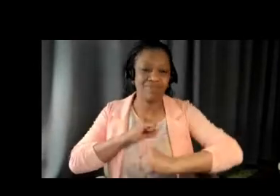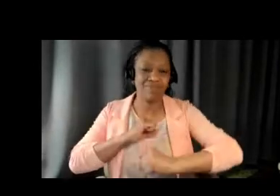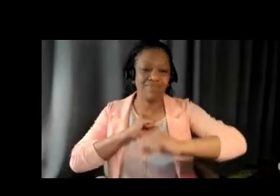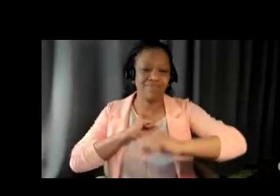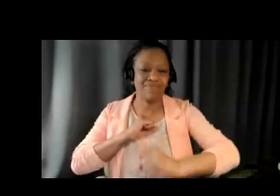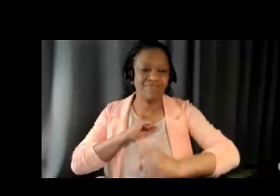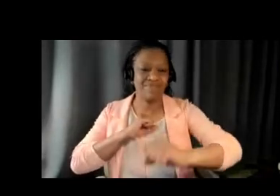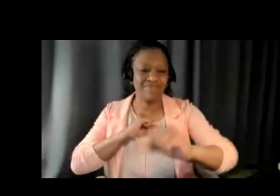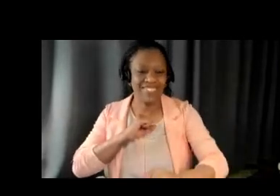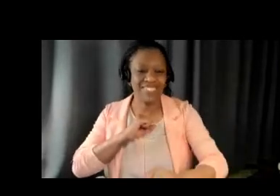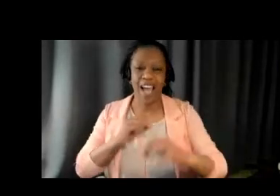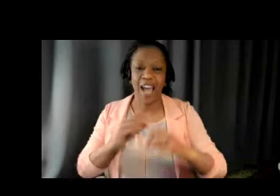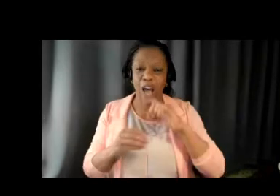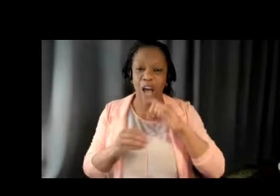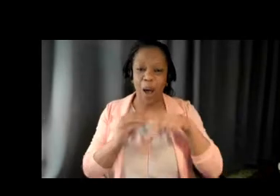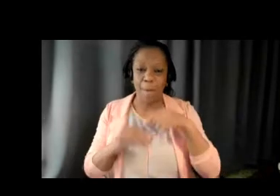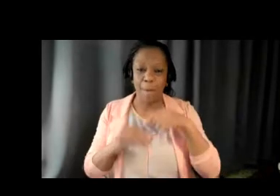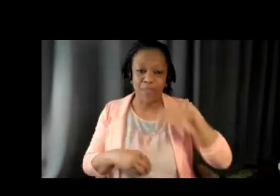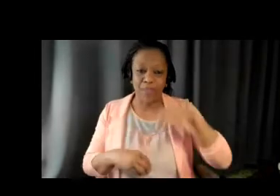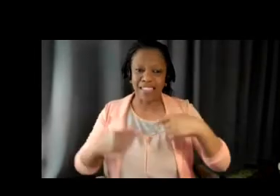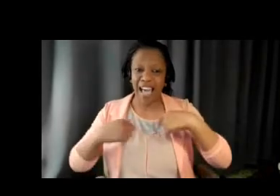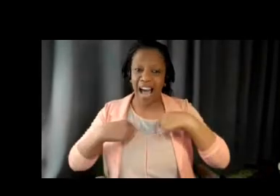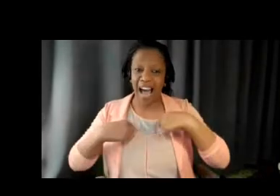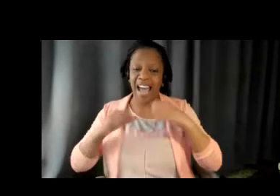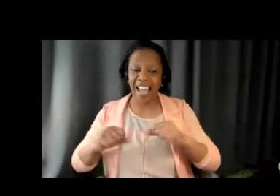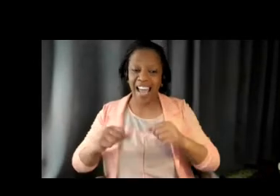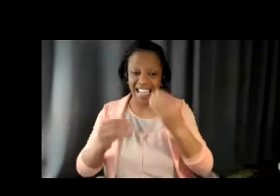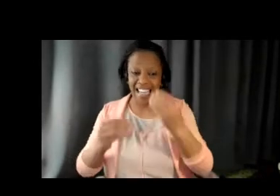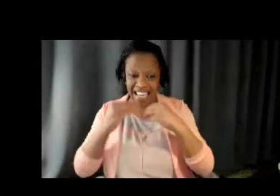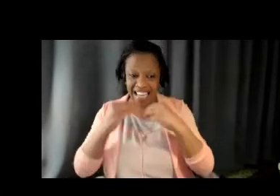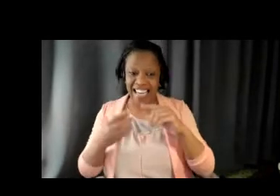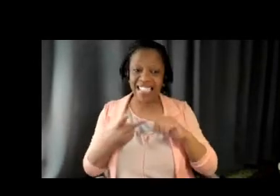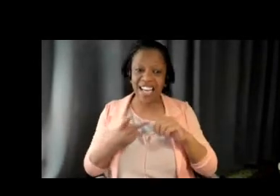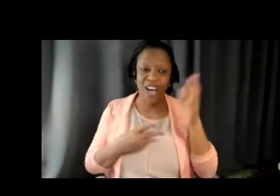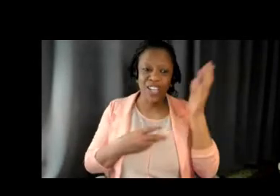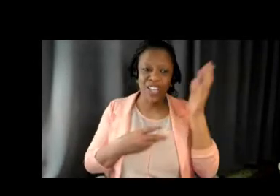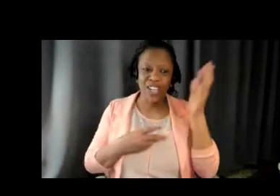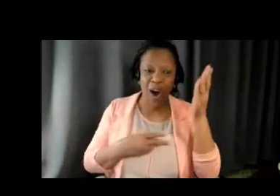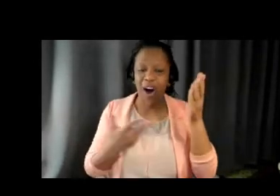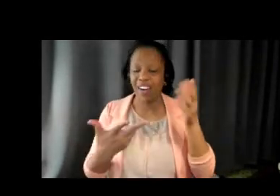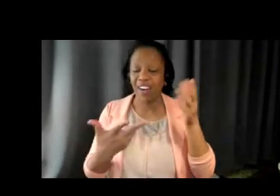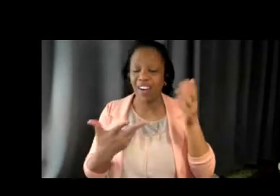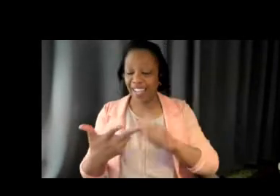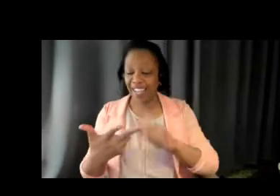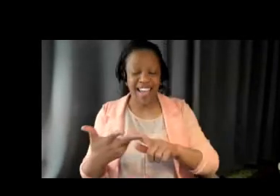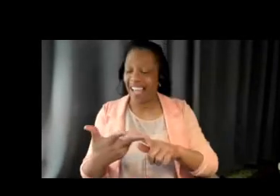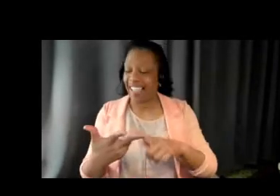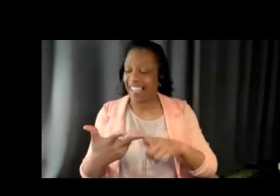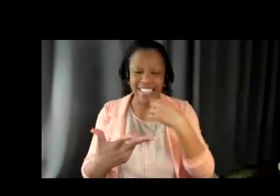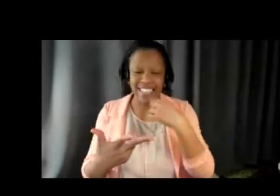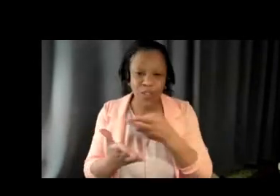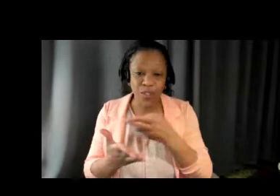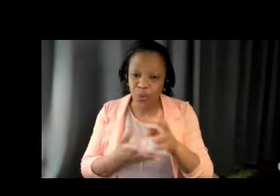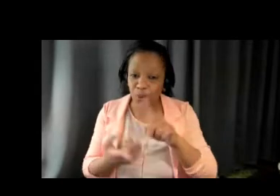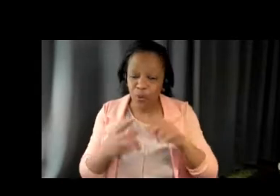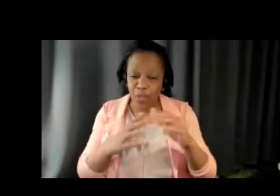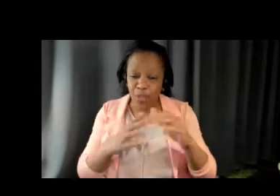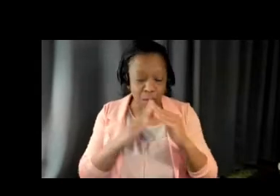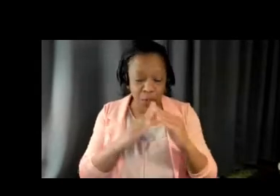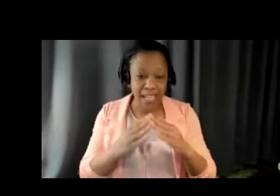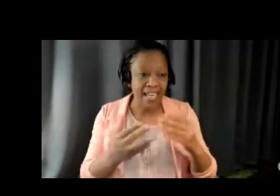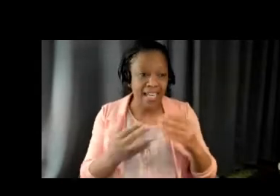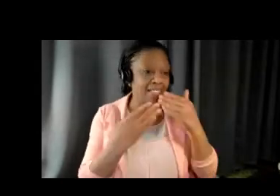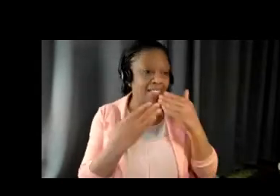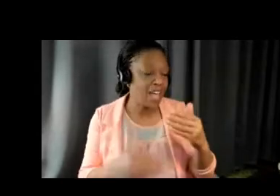paid and eating and talking and telling what's truth to the community. Yes. Thank you, Ms. Butler. You're Thank you, Ms. welcome. Butler. All right.